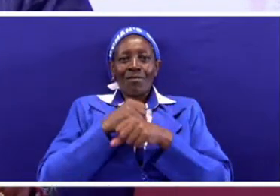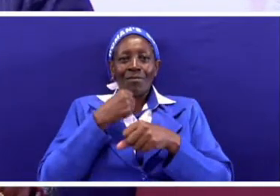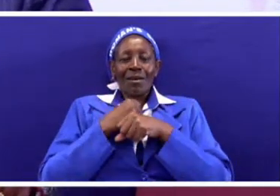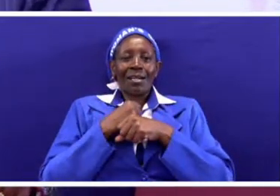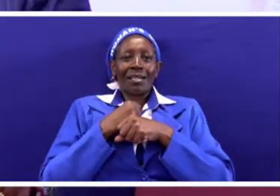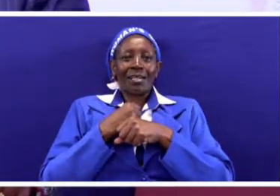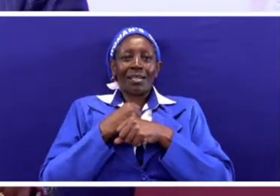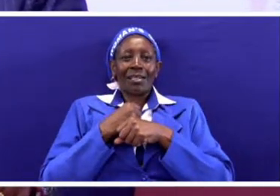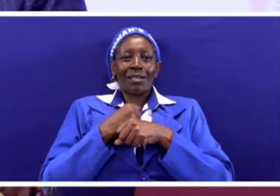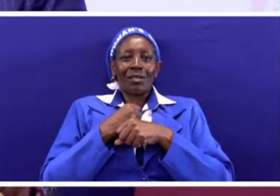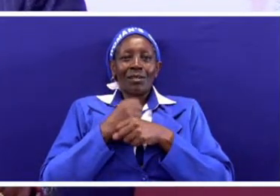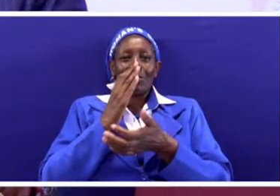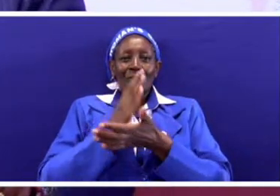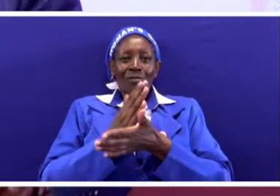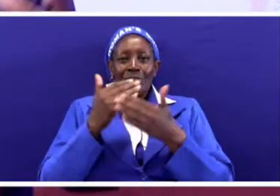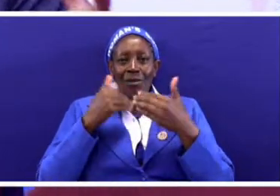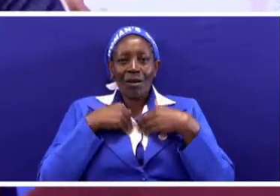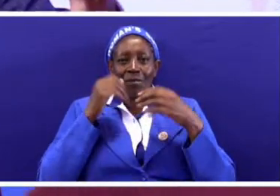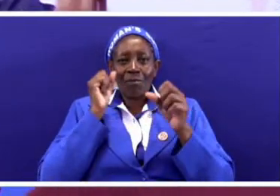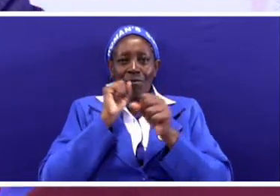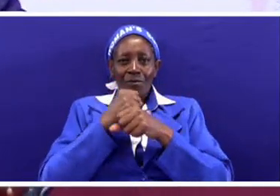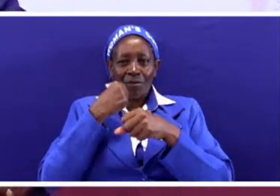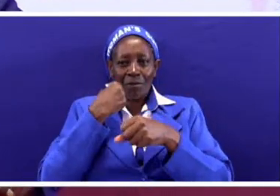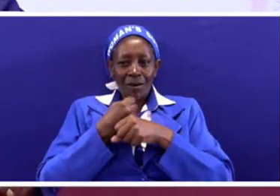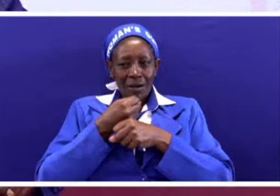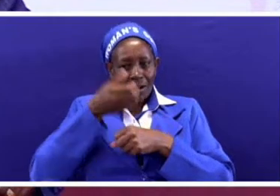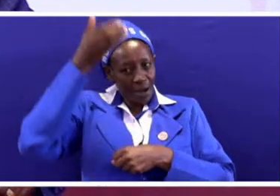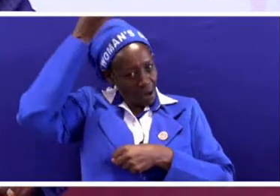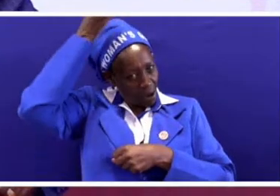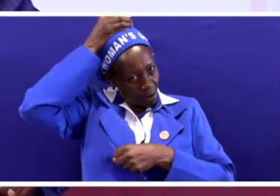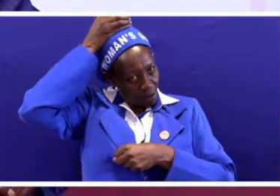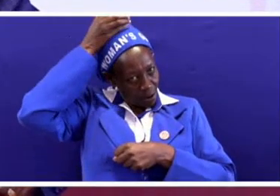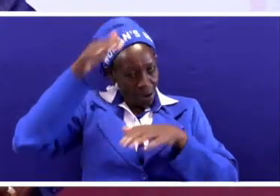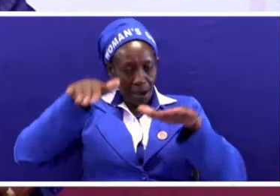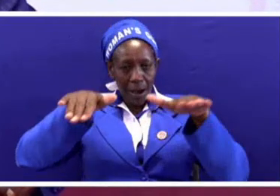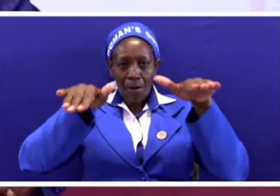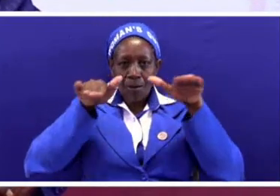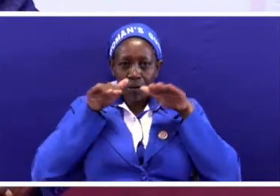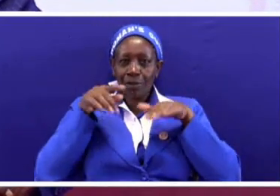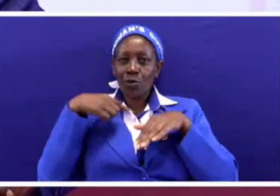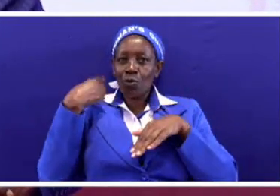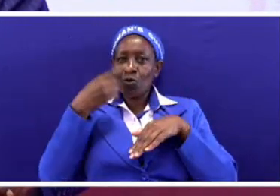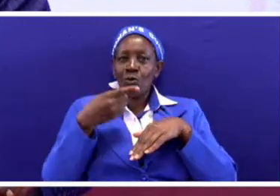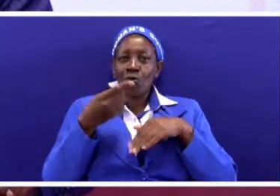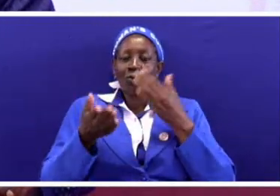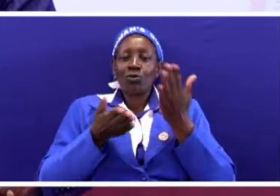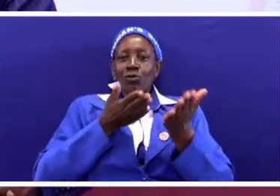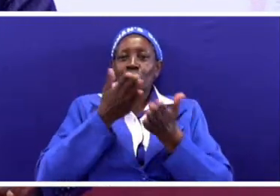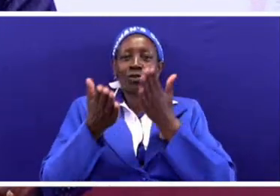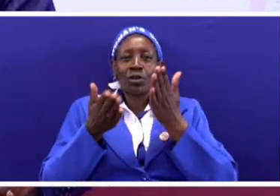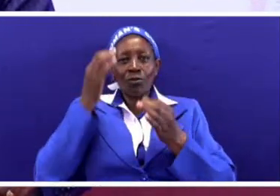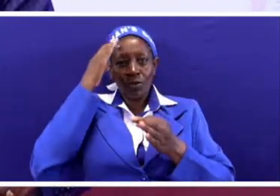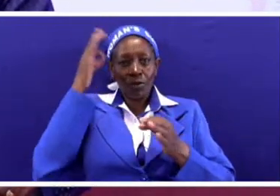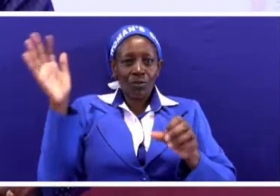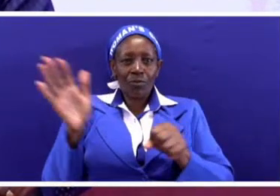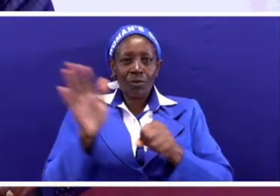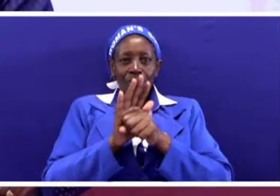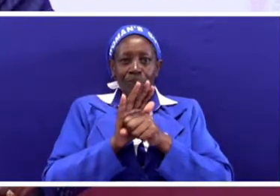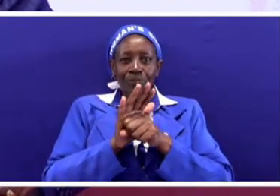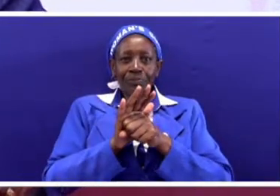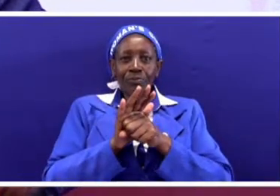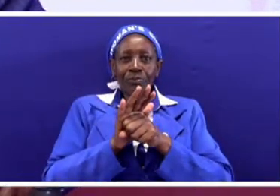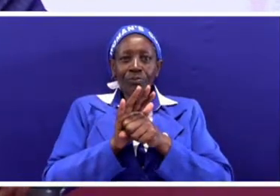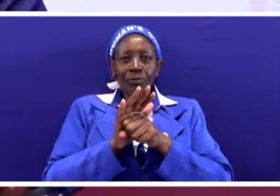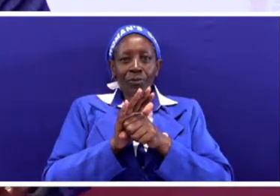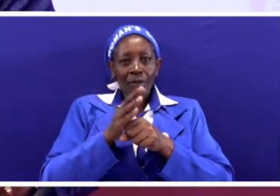We do have work to do. And a crown awaits us who will serve faithfully. A crown like